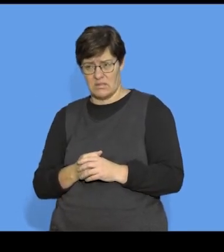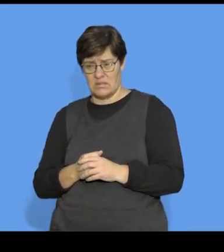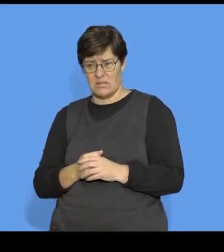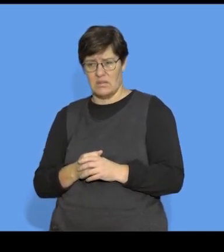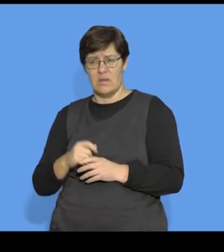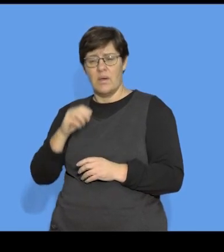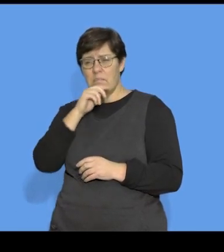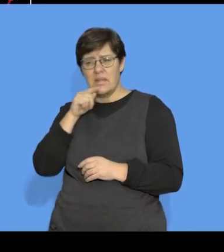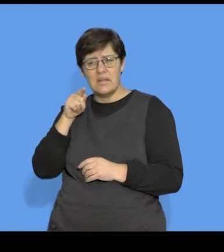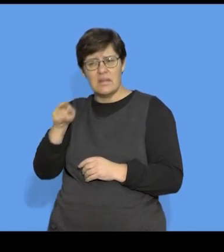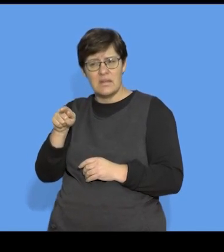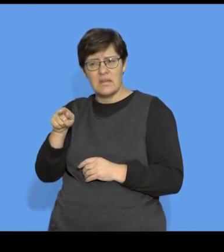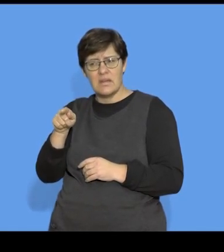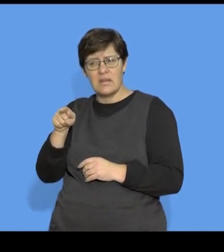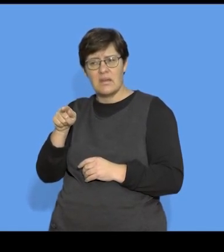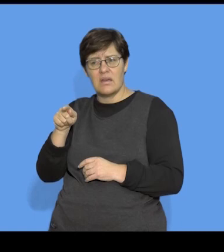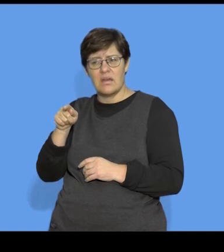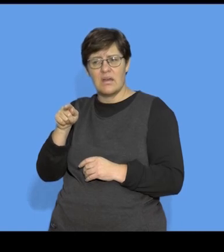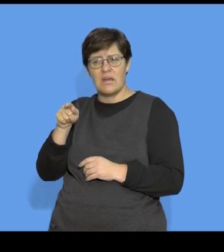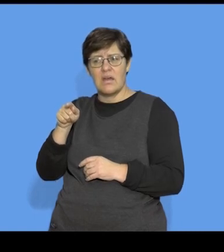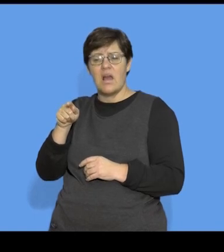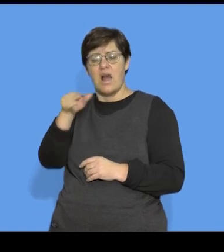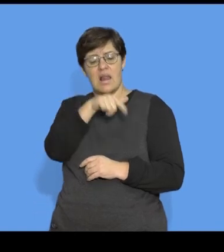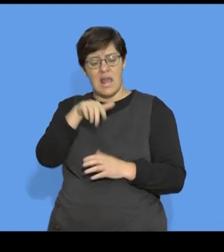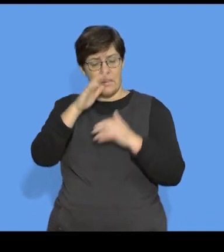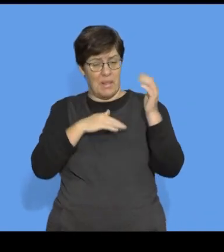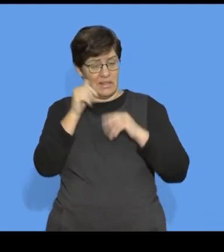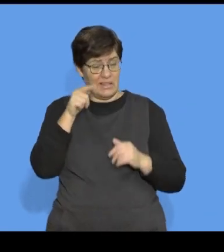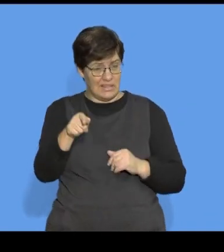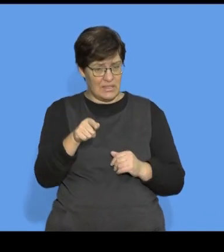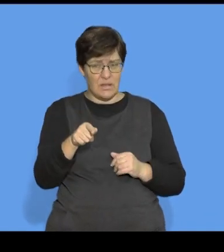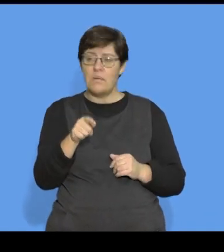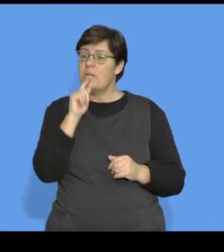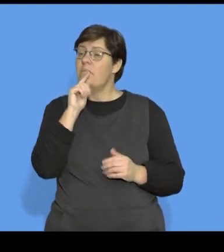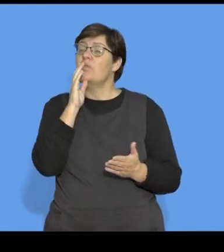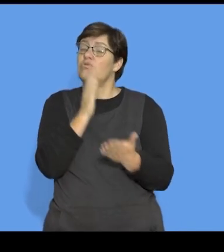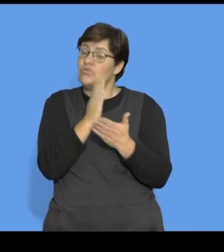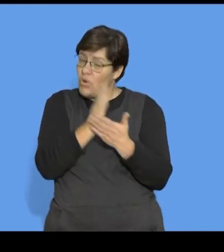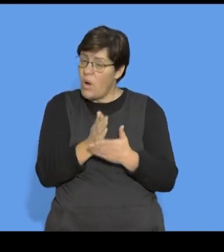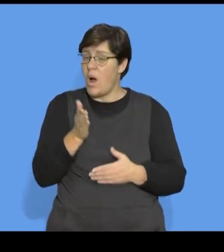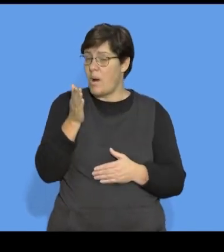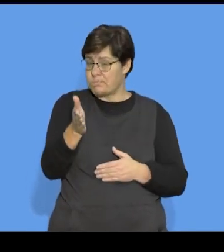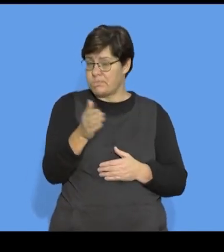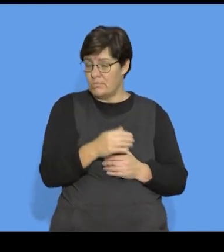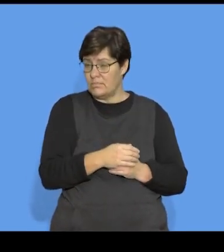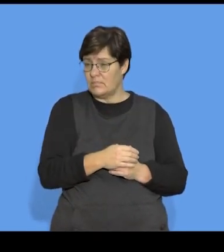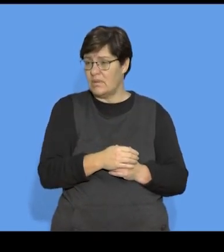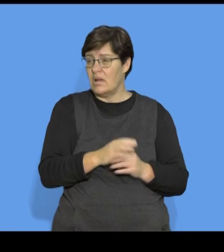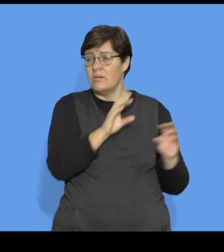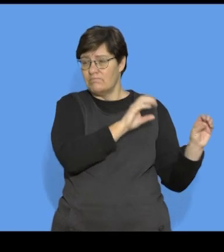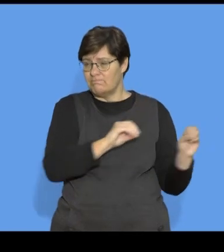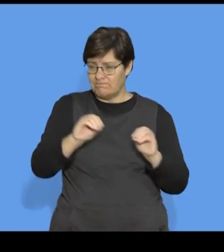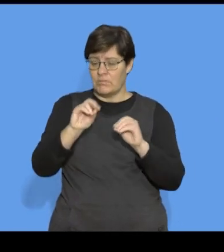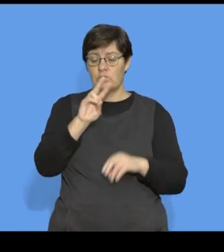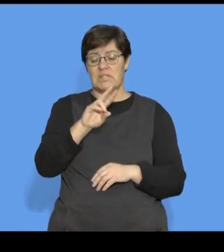means, therefore, that in this calculation year of ours, when it comes to the land and buildings, we have to make sure